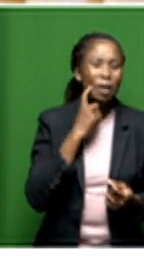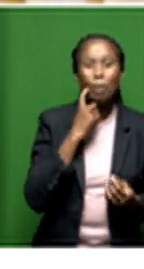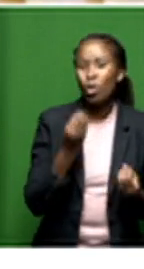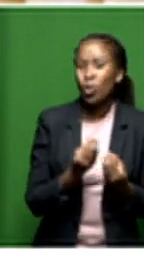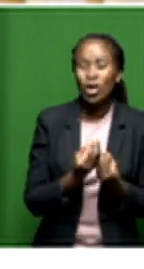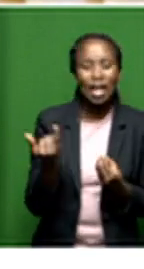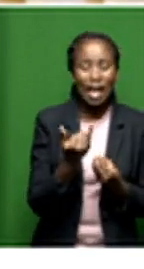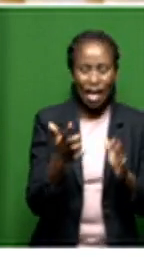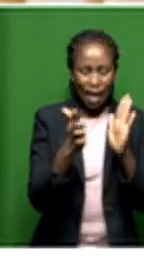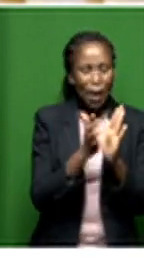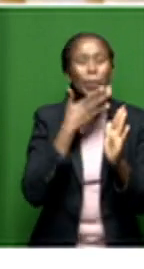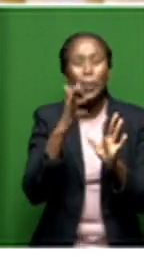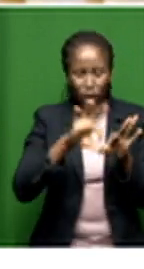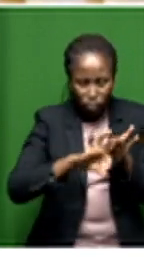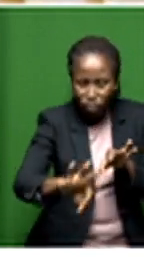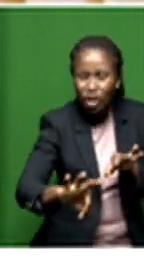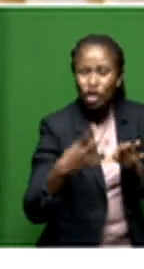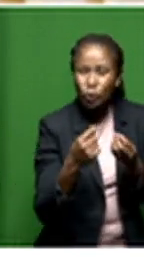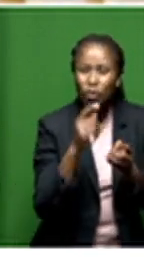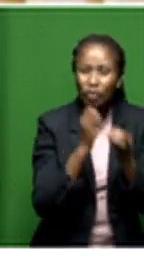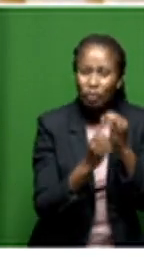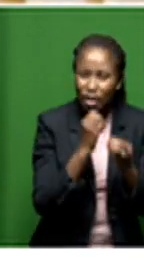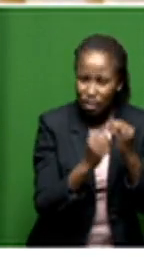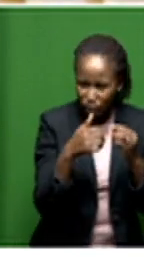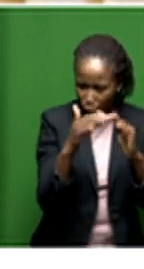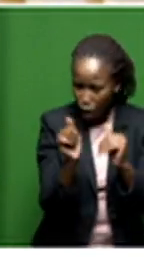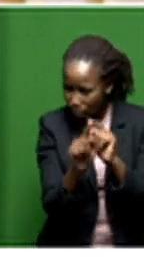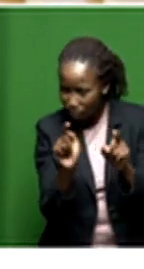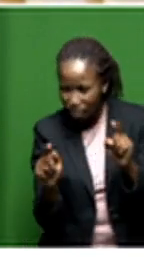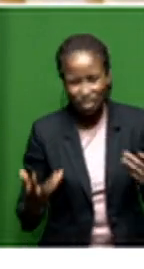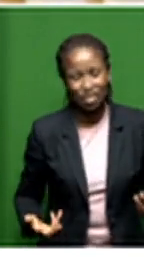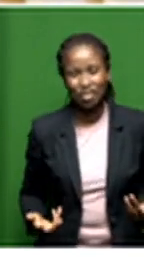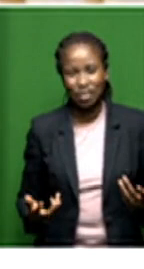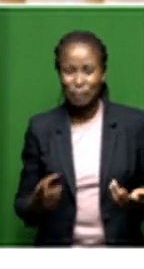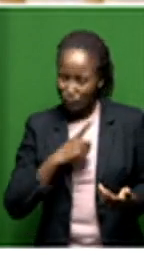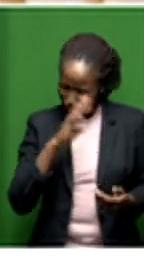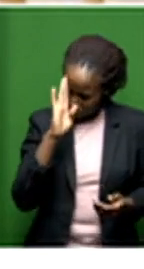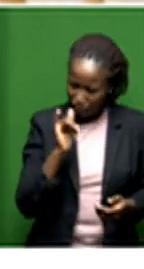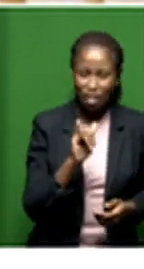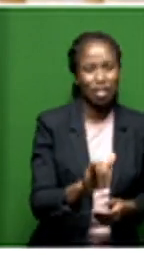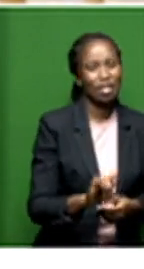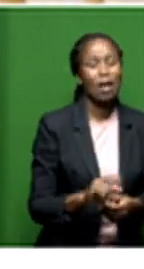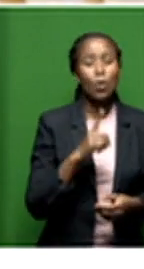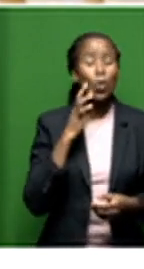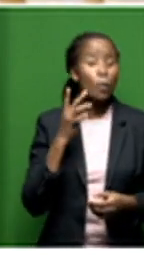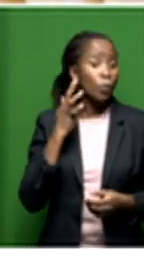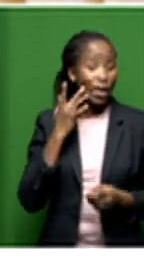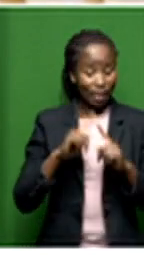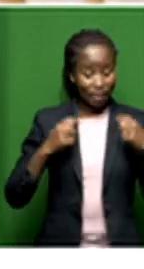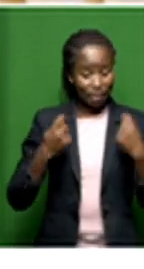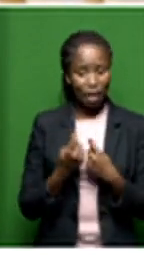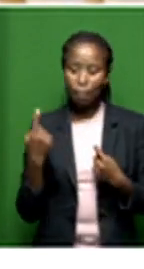connections. How do we address illegal connections when we know they're there? And unfortunately, when the team goes in to